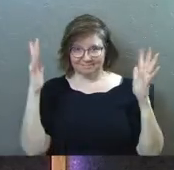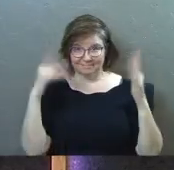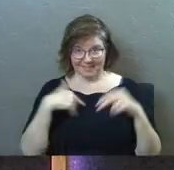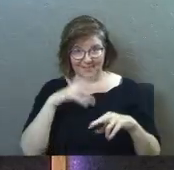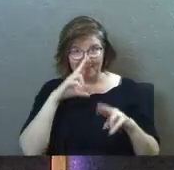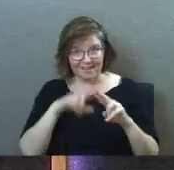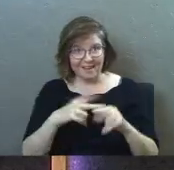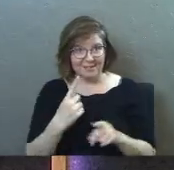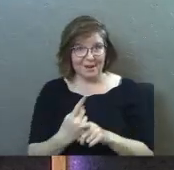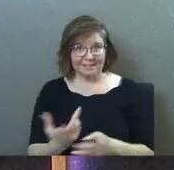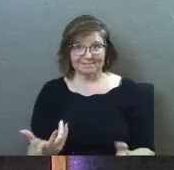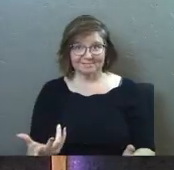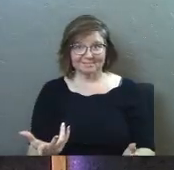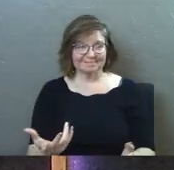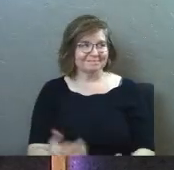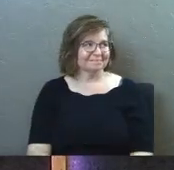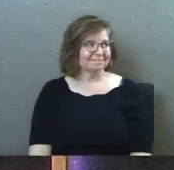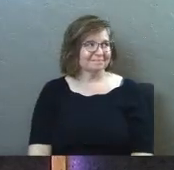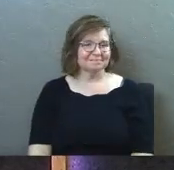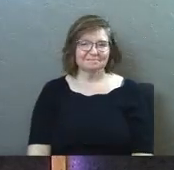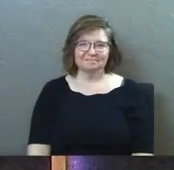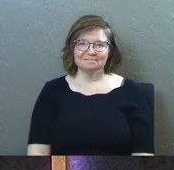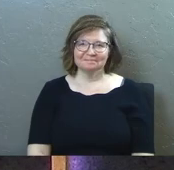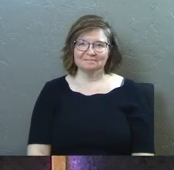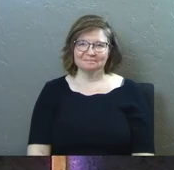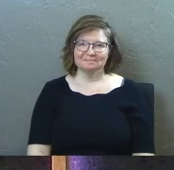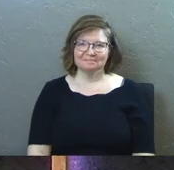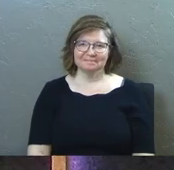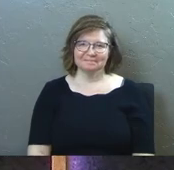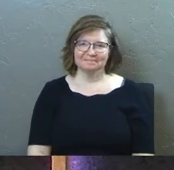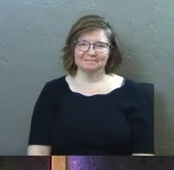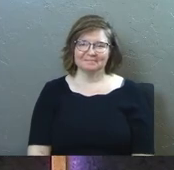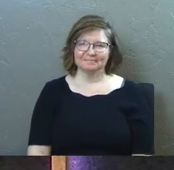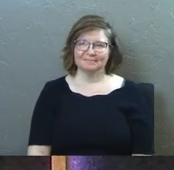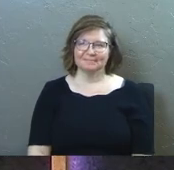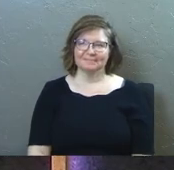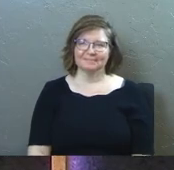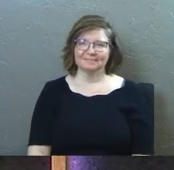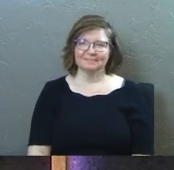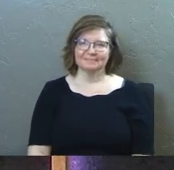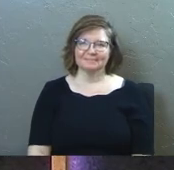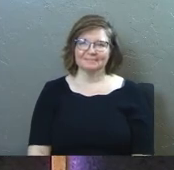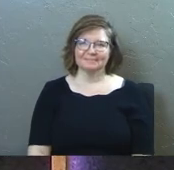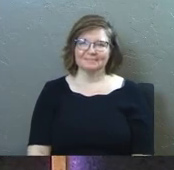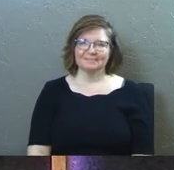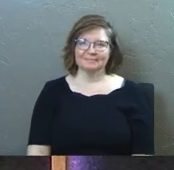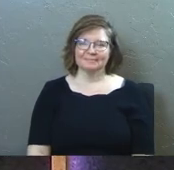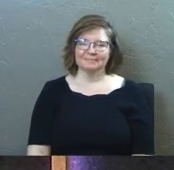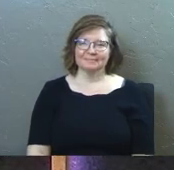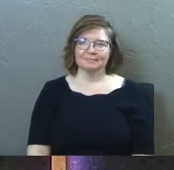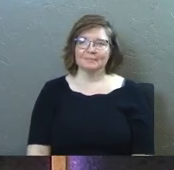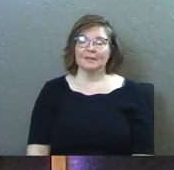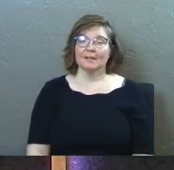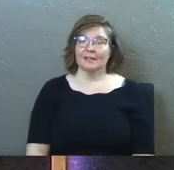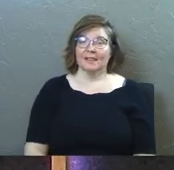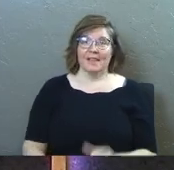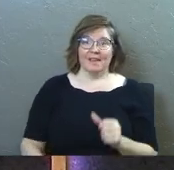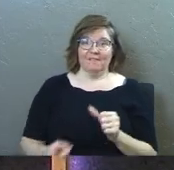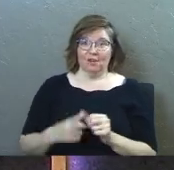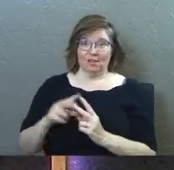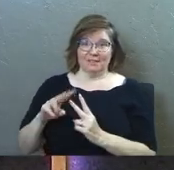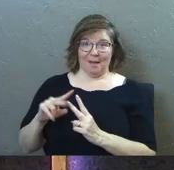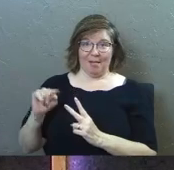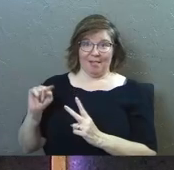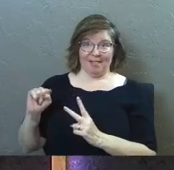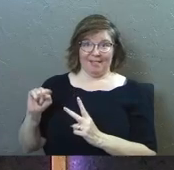Isn't that fun? Woo! the very first